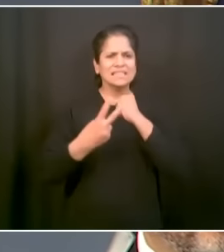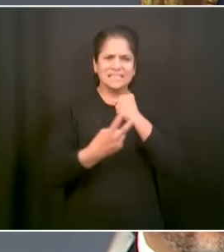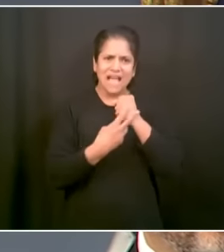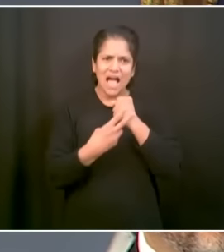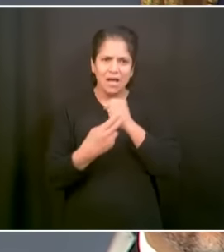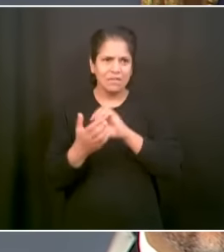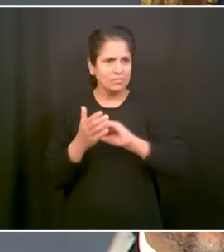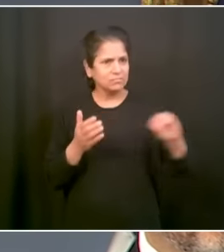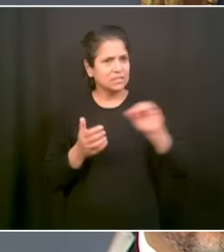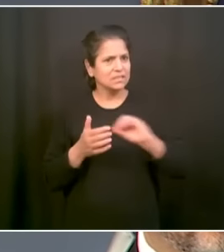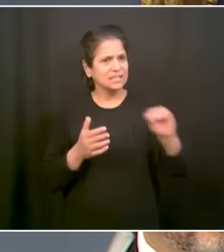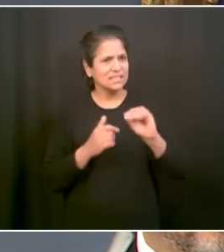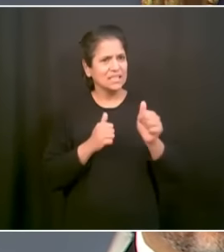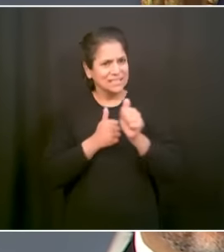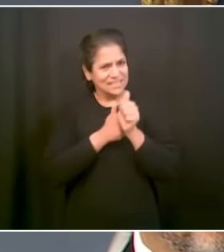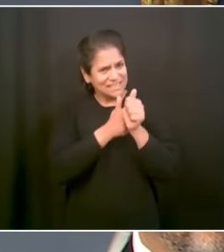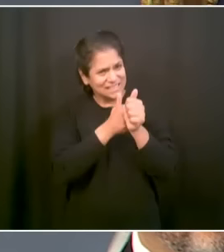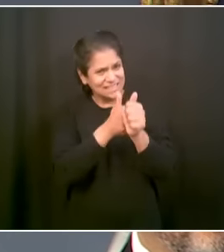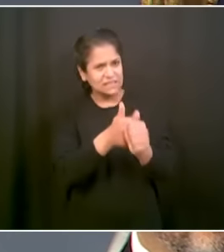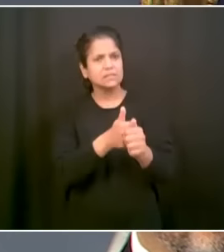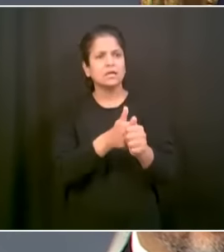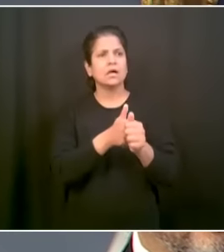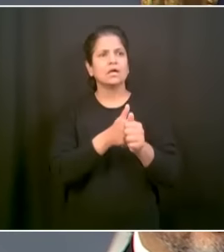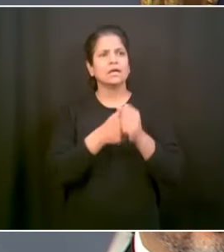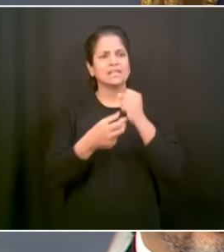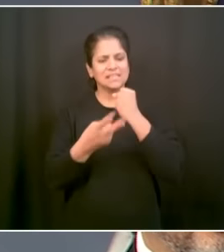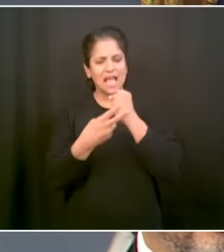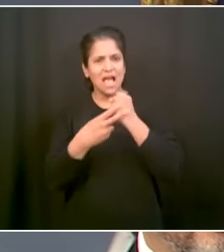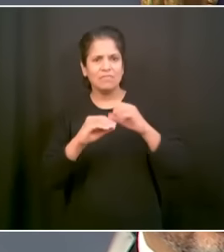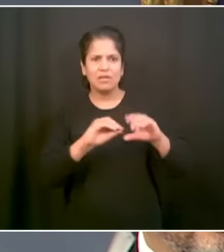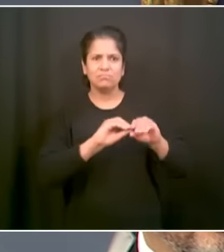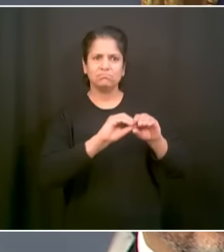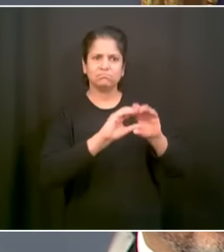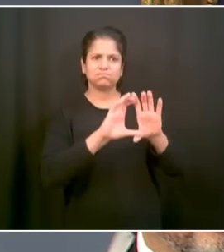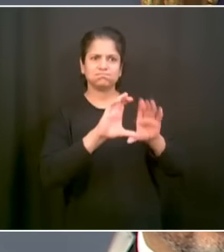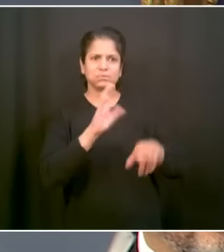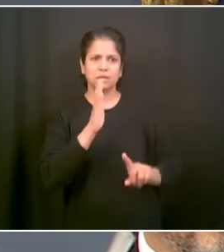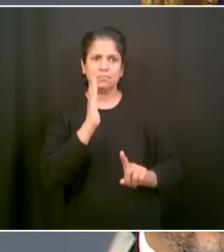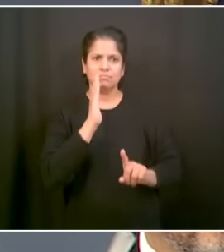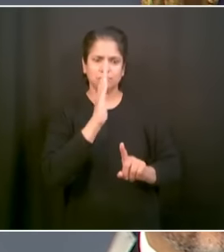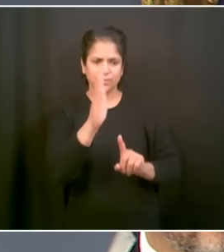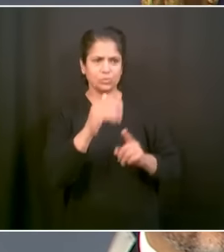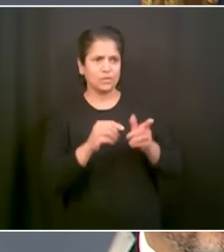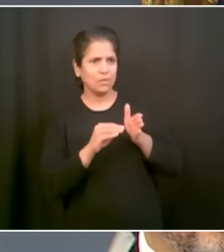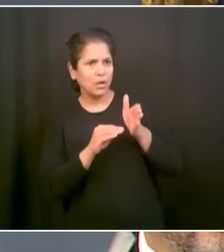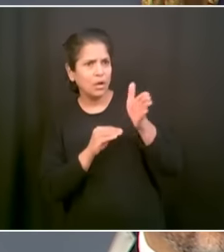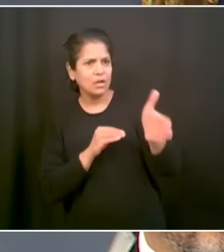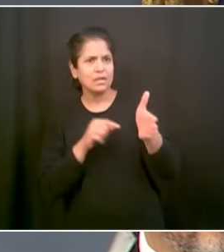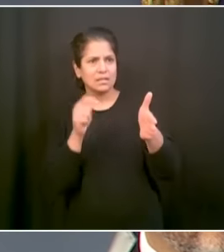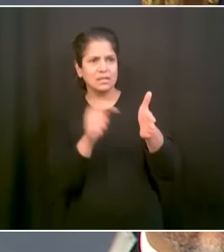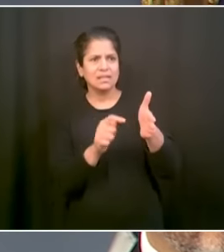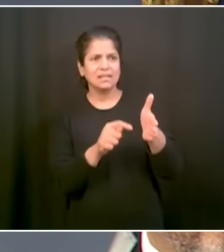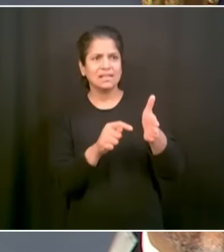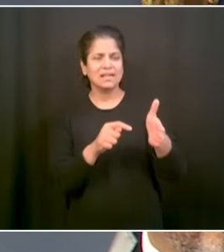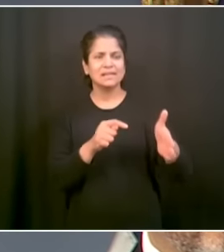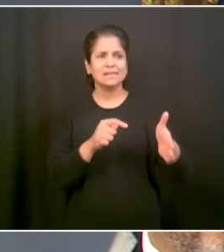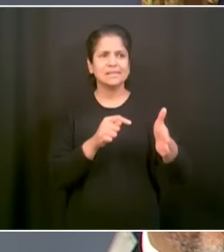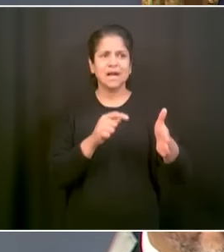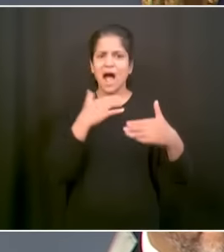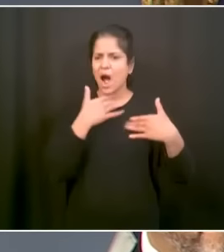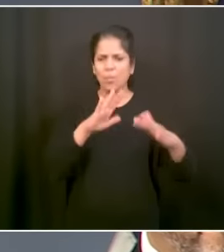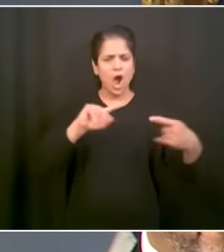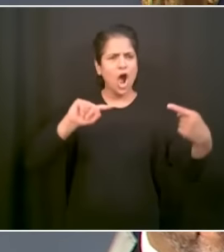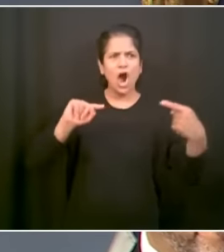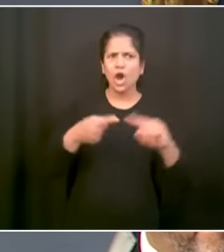single saving and efficiency that we can find, and we're also going to do so in a manner that does not come at the expense of working New Yorkers. When we are